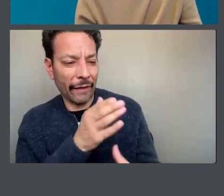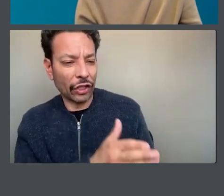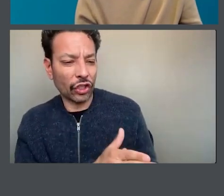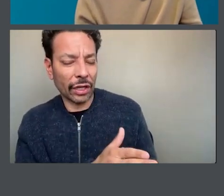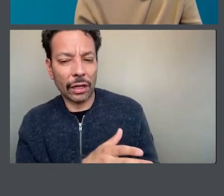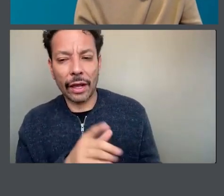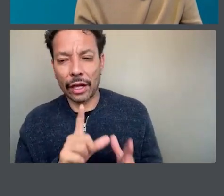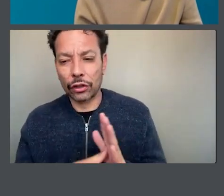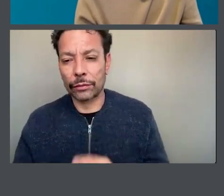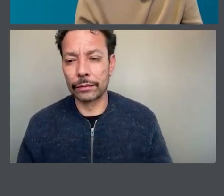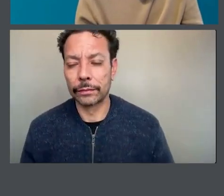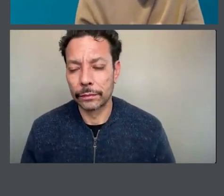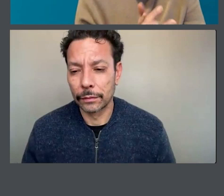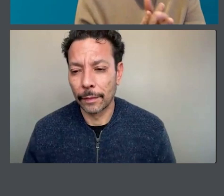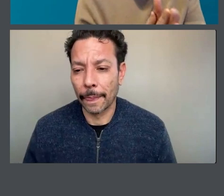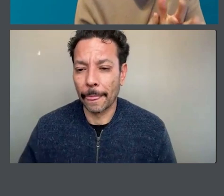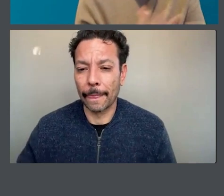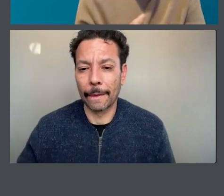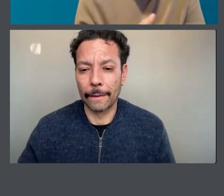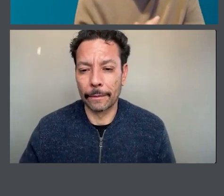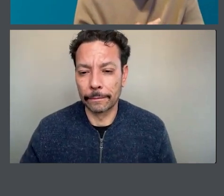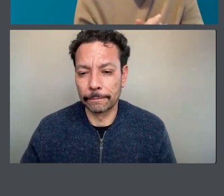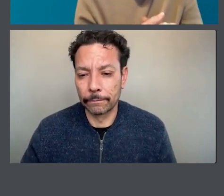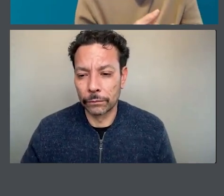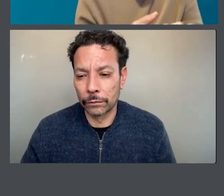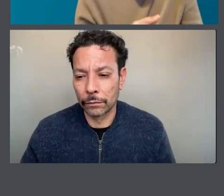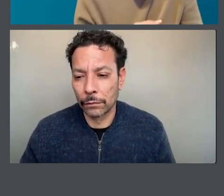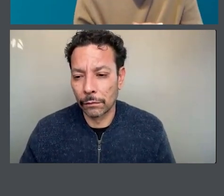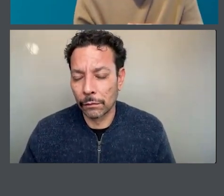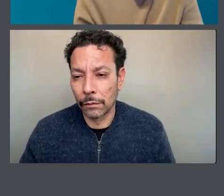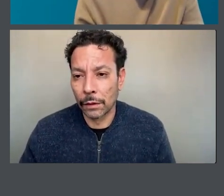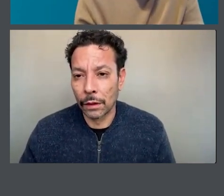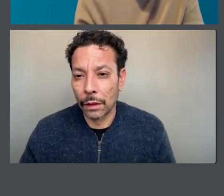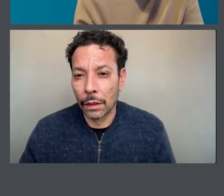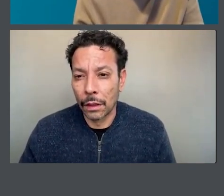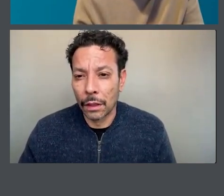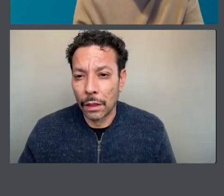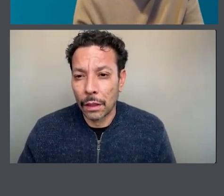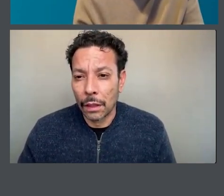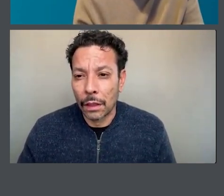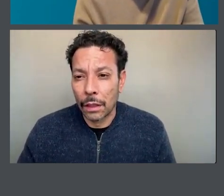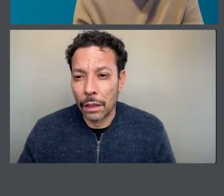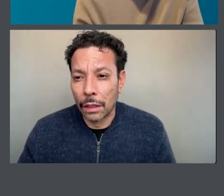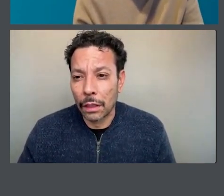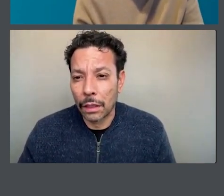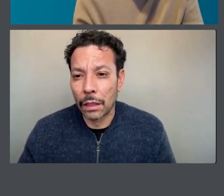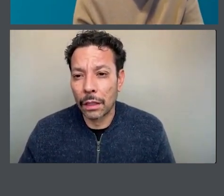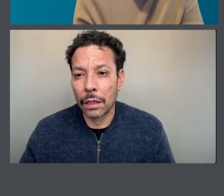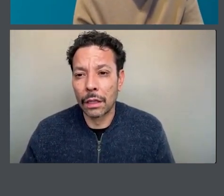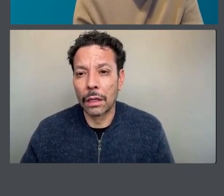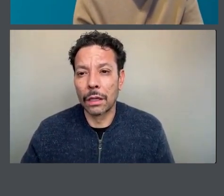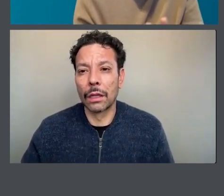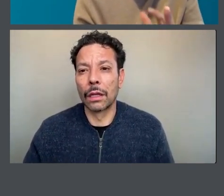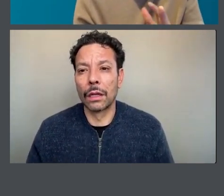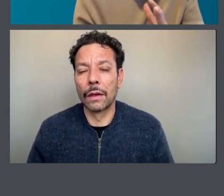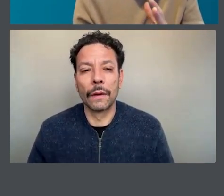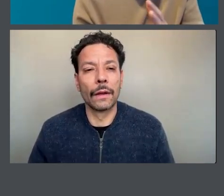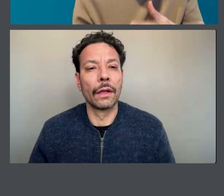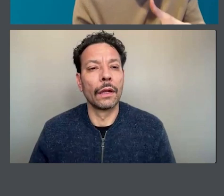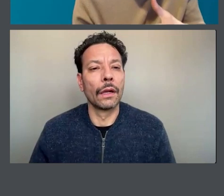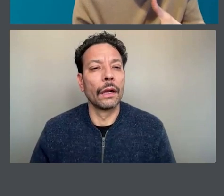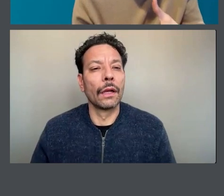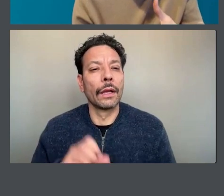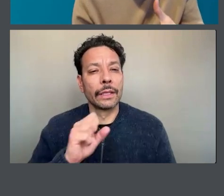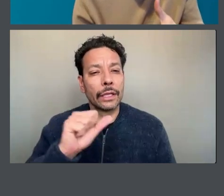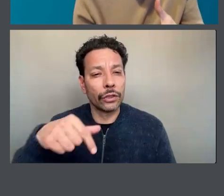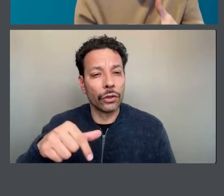later. The next question, are the SSQ and Unihilo measures more appropriate for audiologists to complete with clients, or